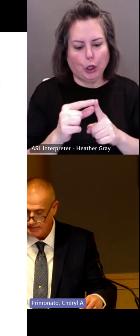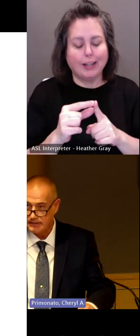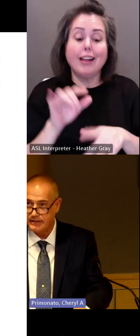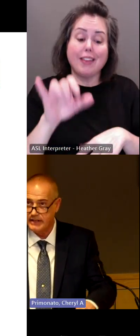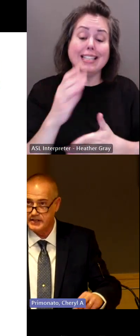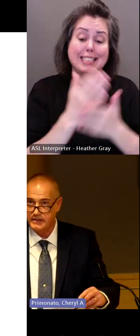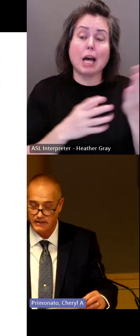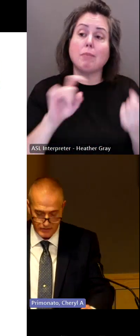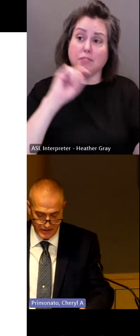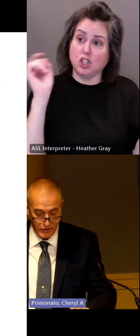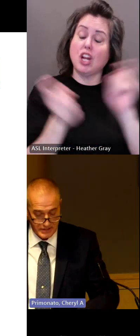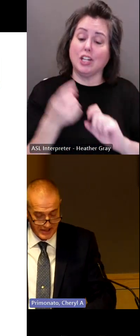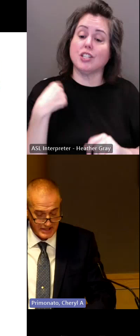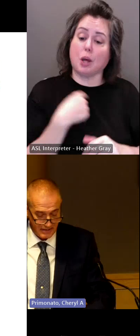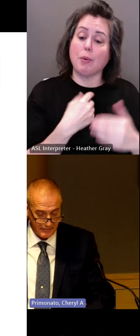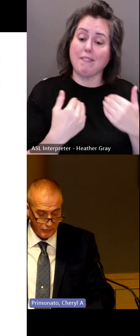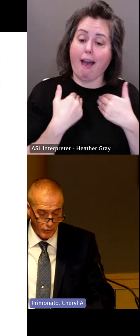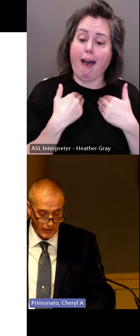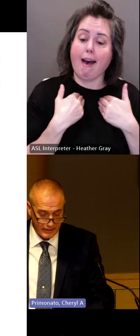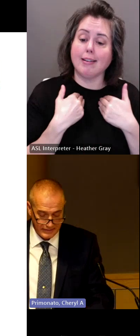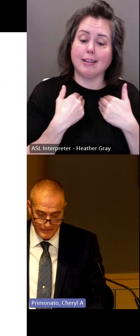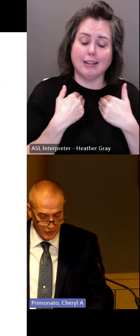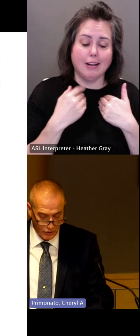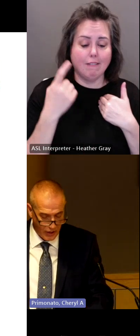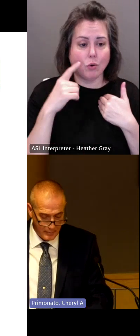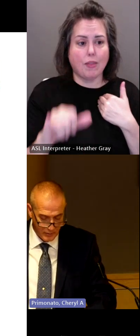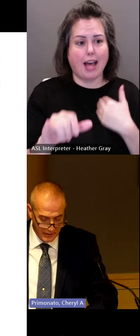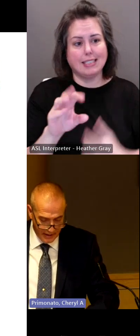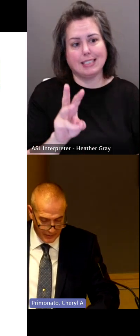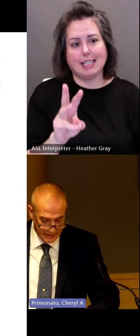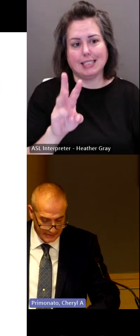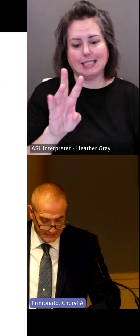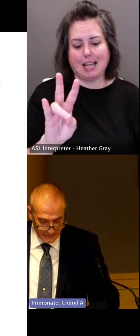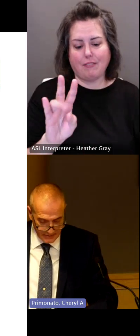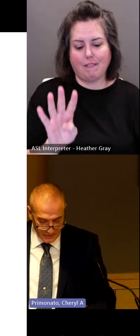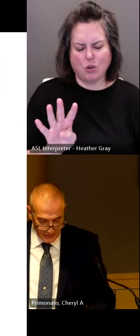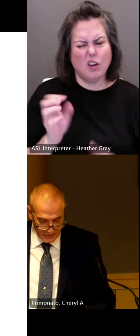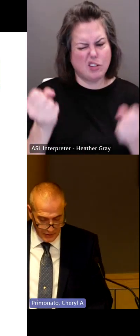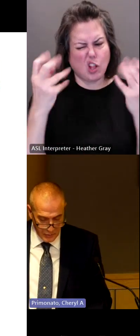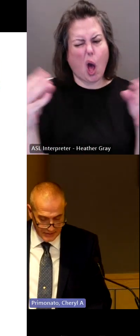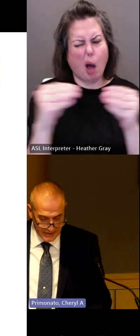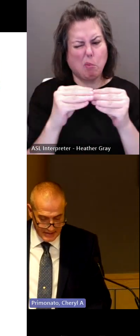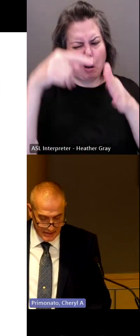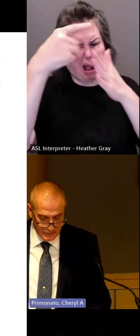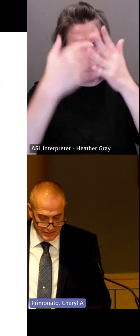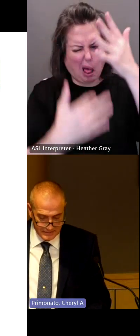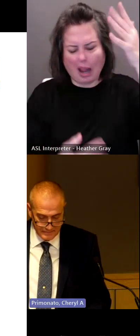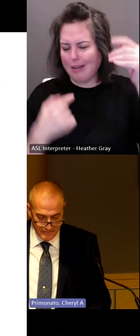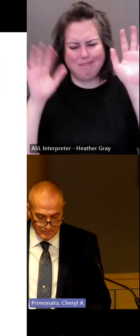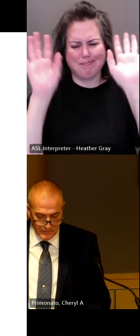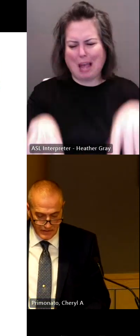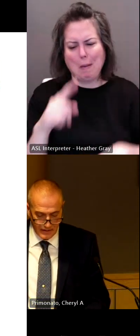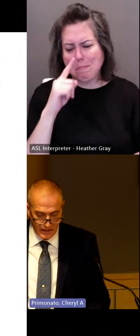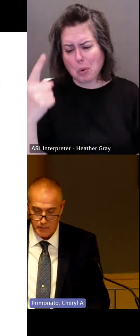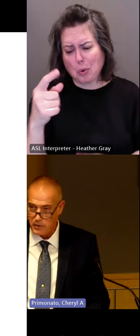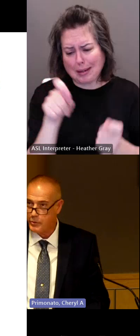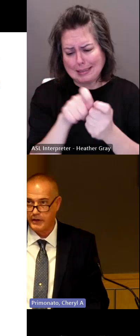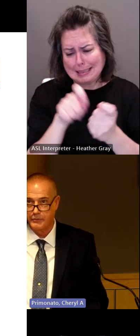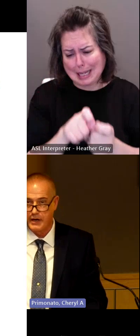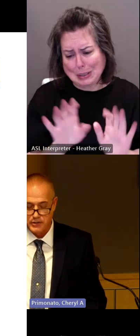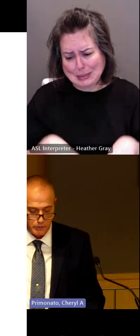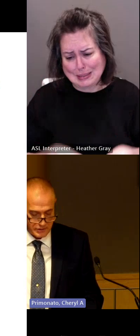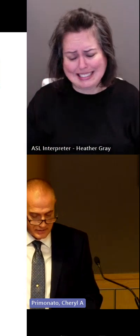changes that are in 674. There are a lot more, but I don't want to bore you with the details.